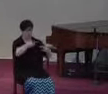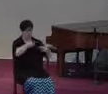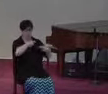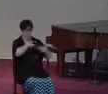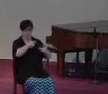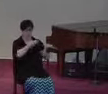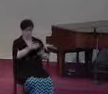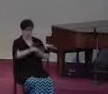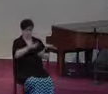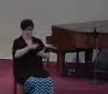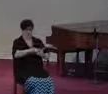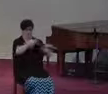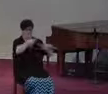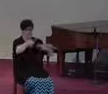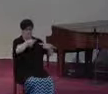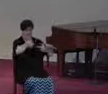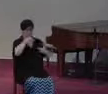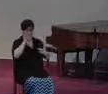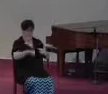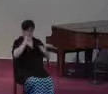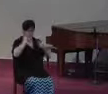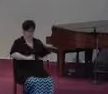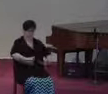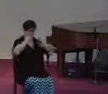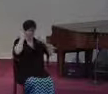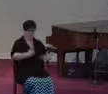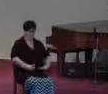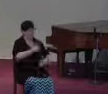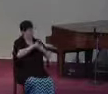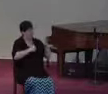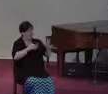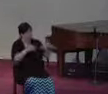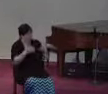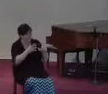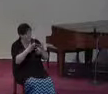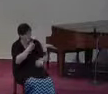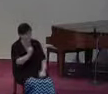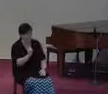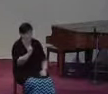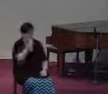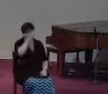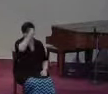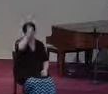Fiscally responsible is what I am. What I want to be.